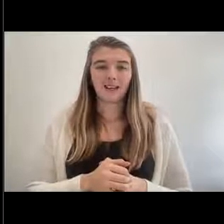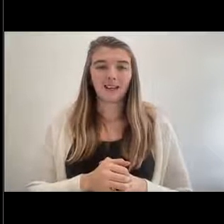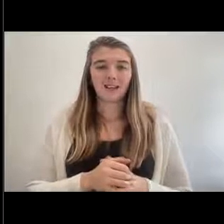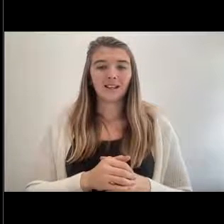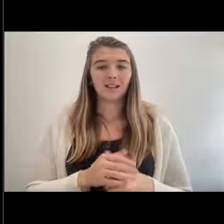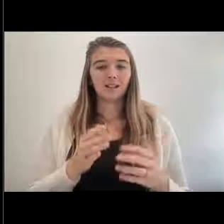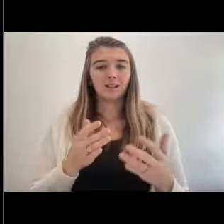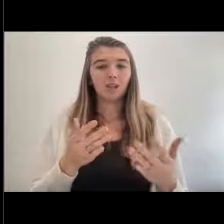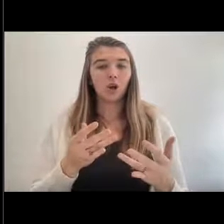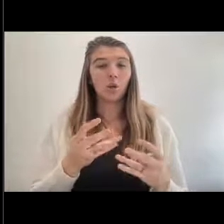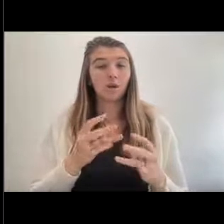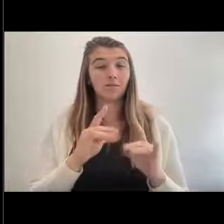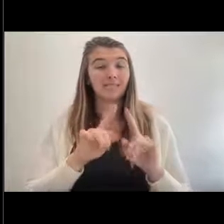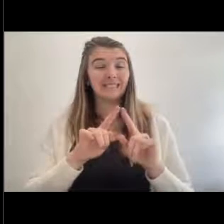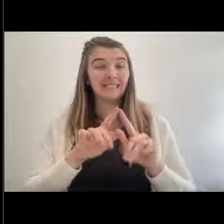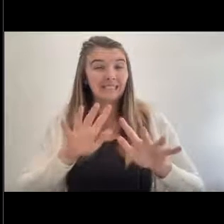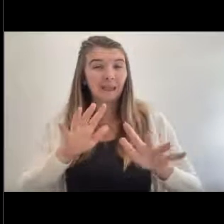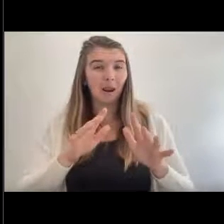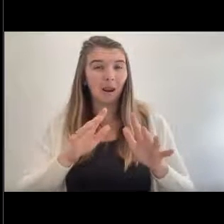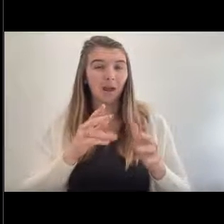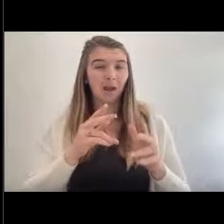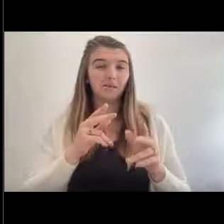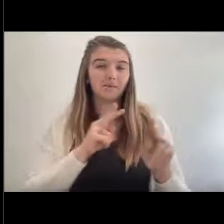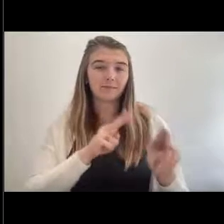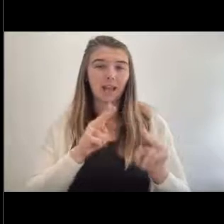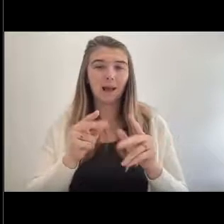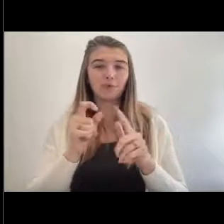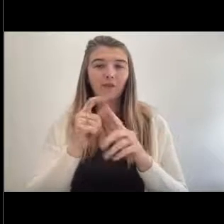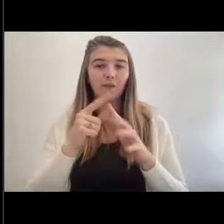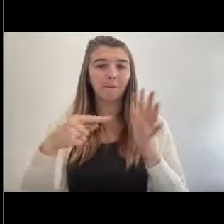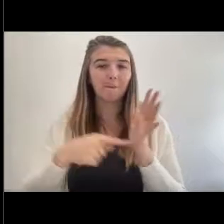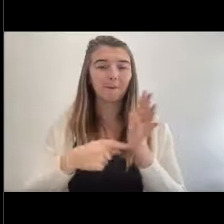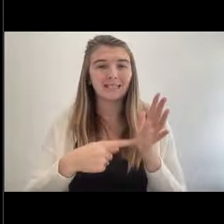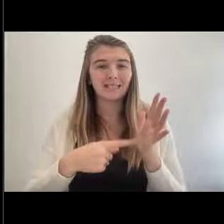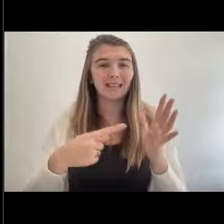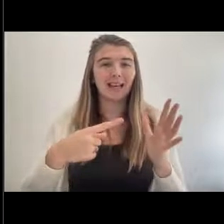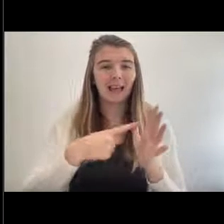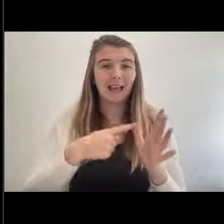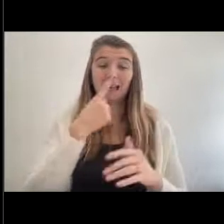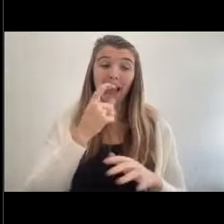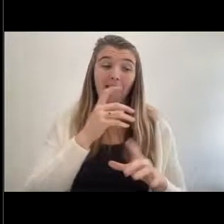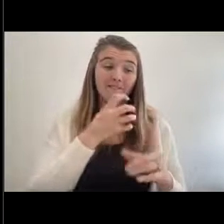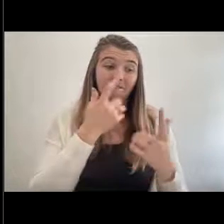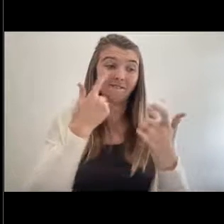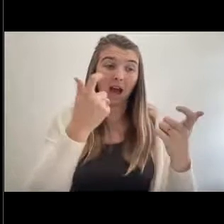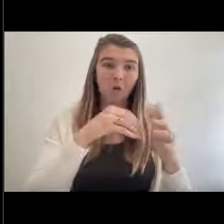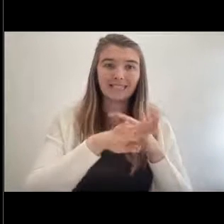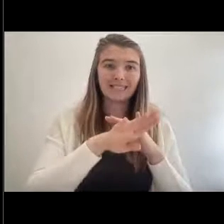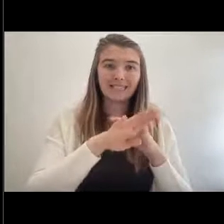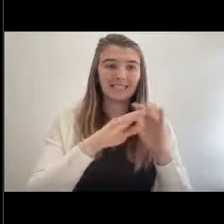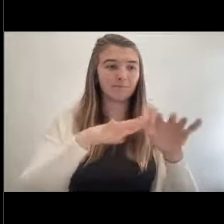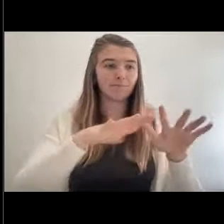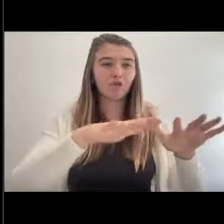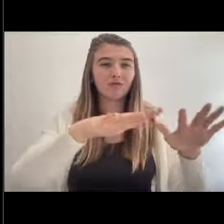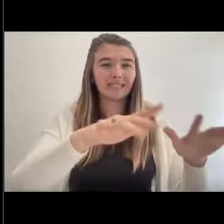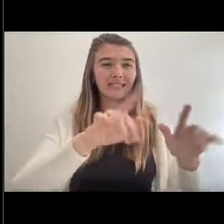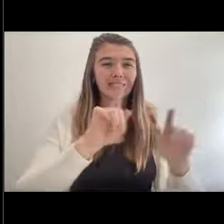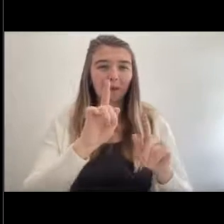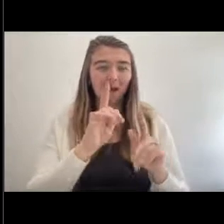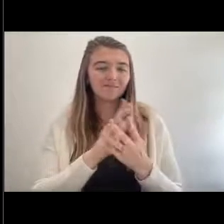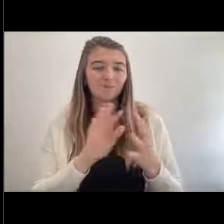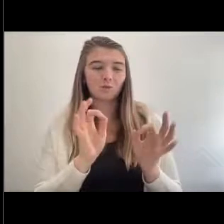have been found in marine metagenomes, so in DNA sequences taken from the oceans, but there hadn't really been any direct confirmation